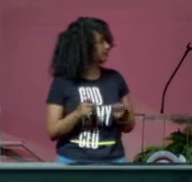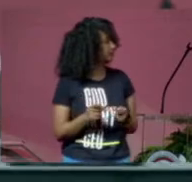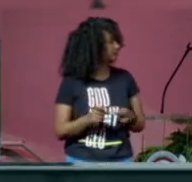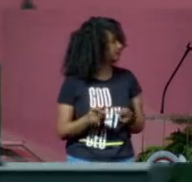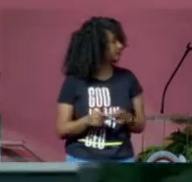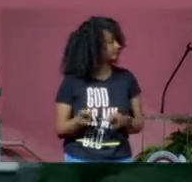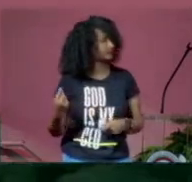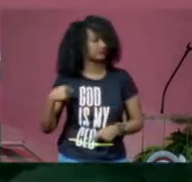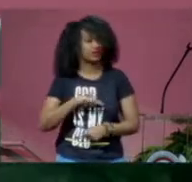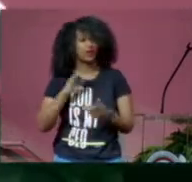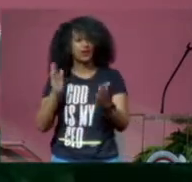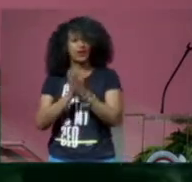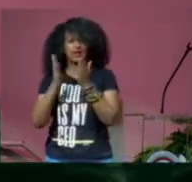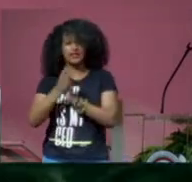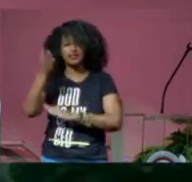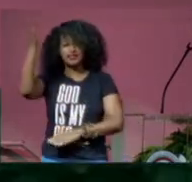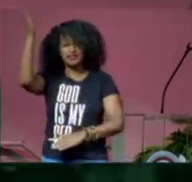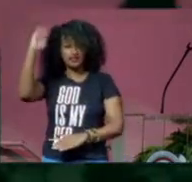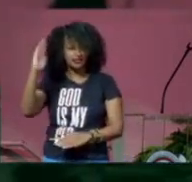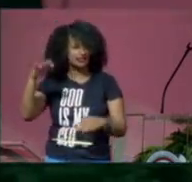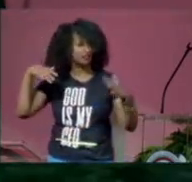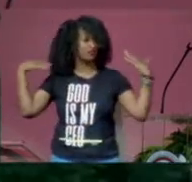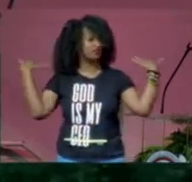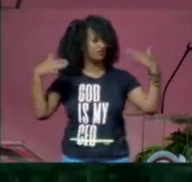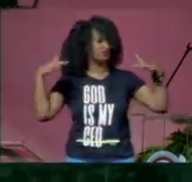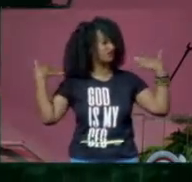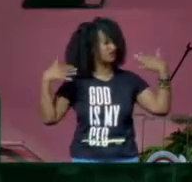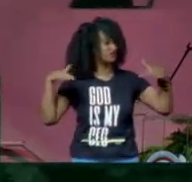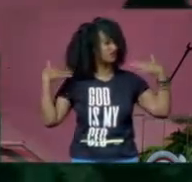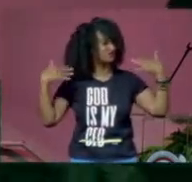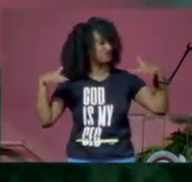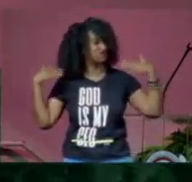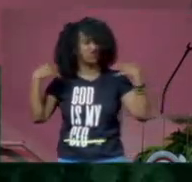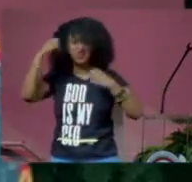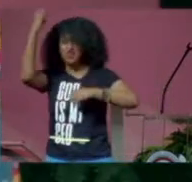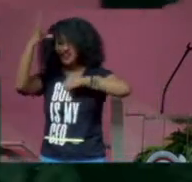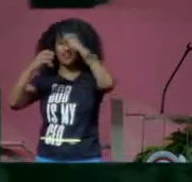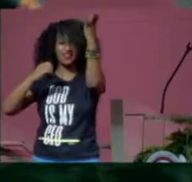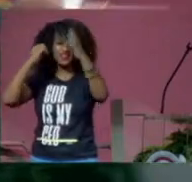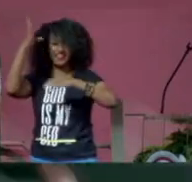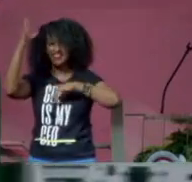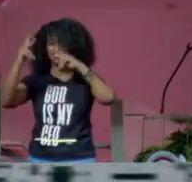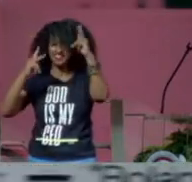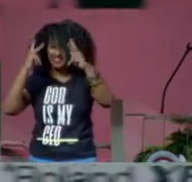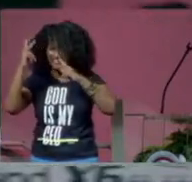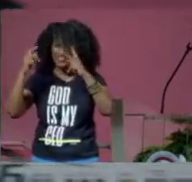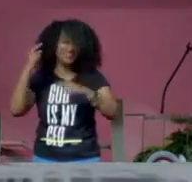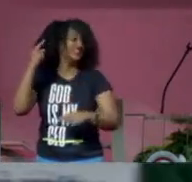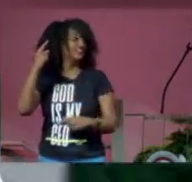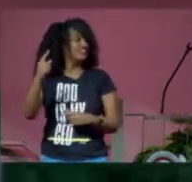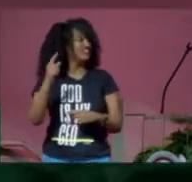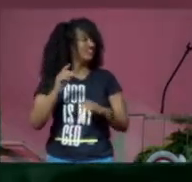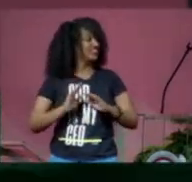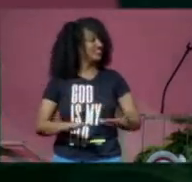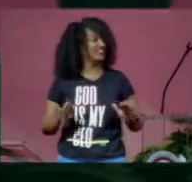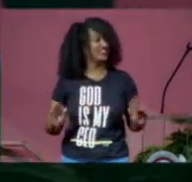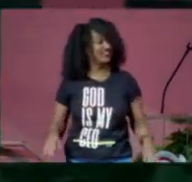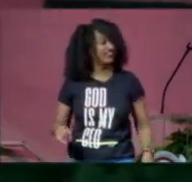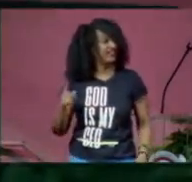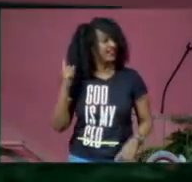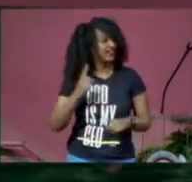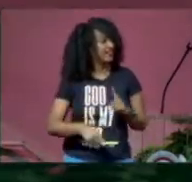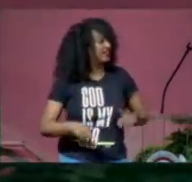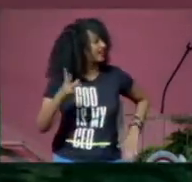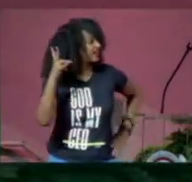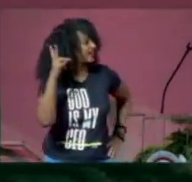We give God a shout of praise for victory. You ought to just give God praise for the children. Oh, I can't hear nobody. I